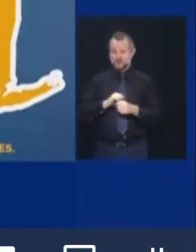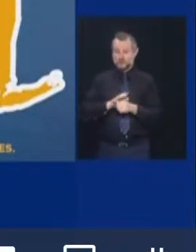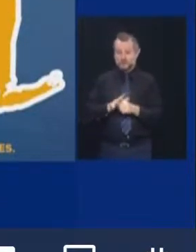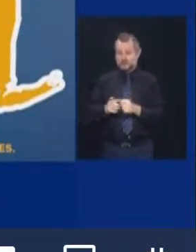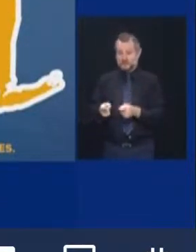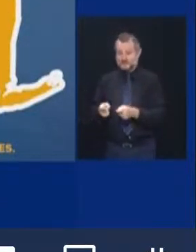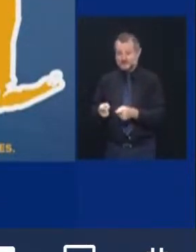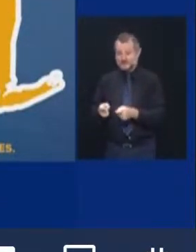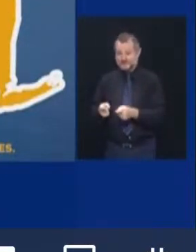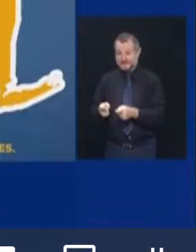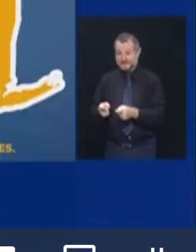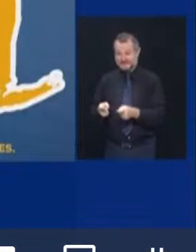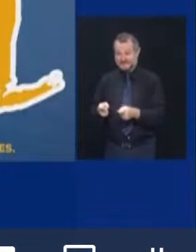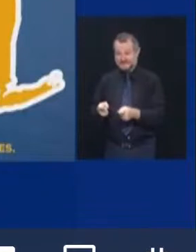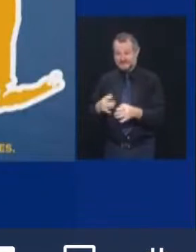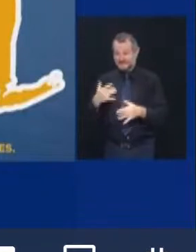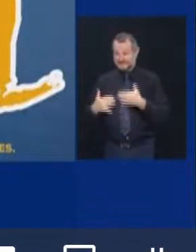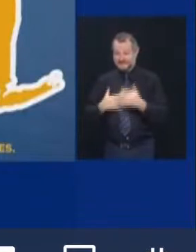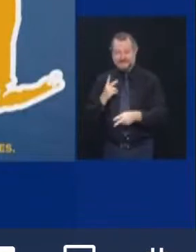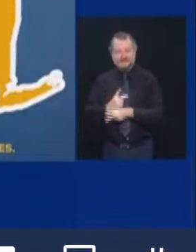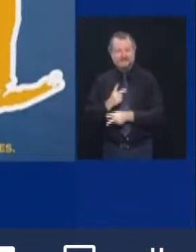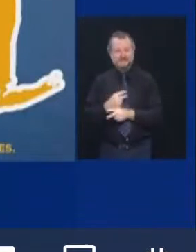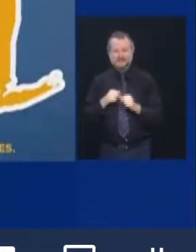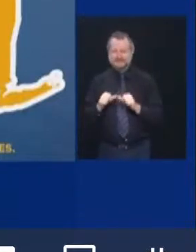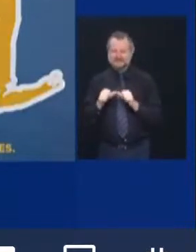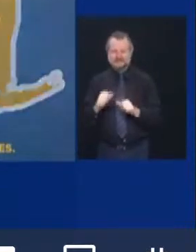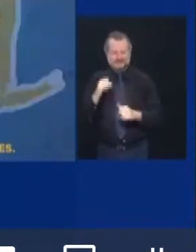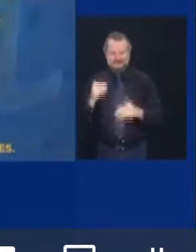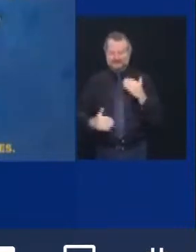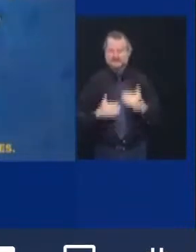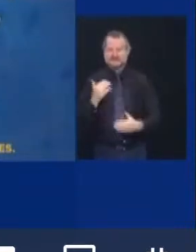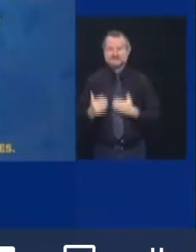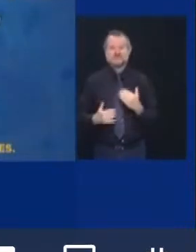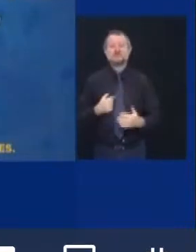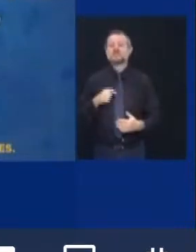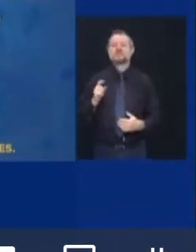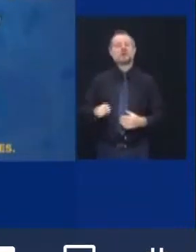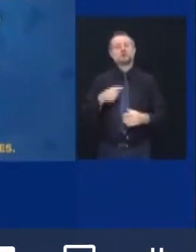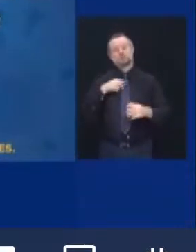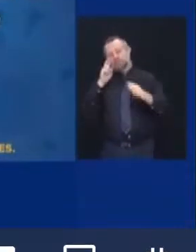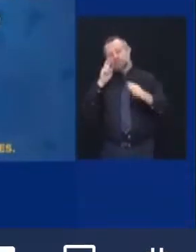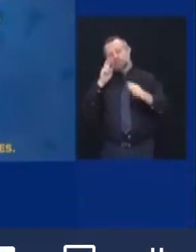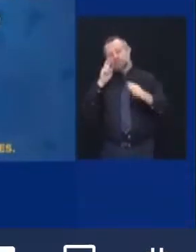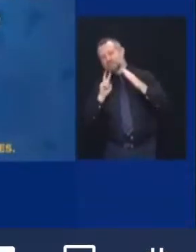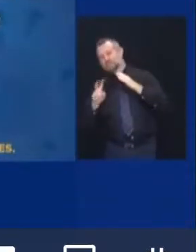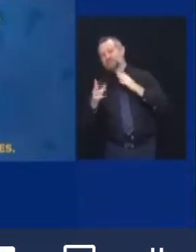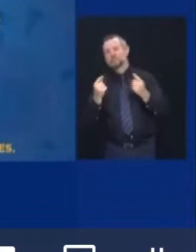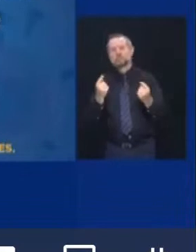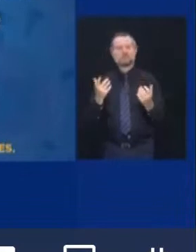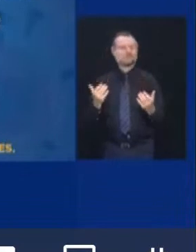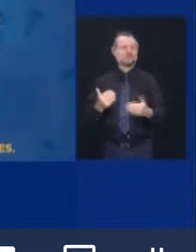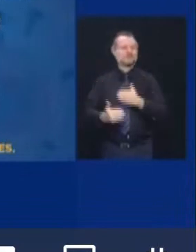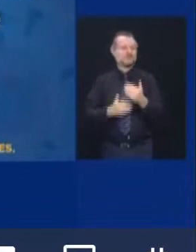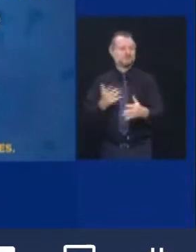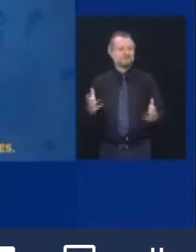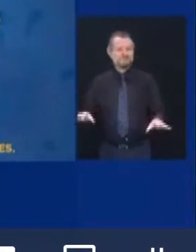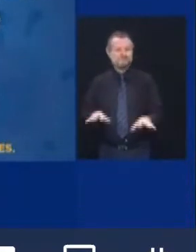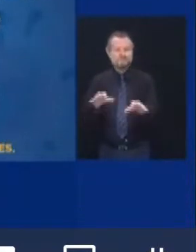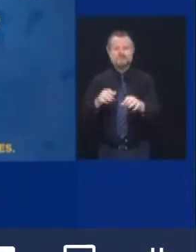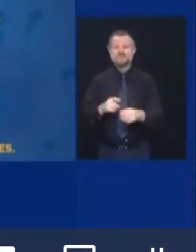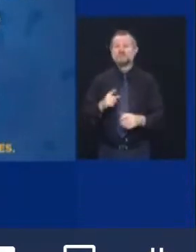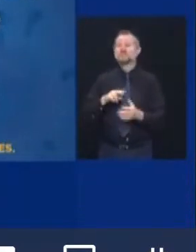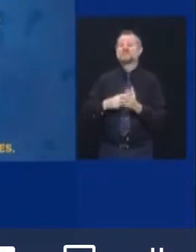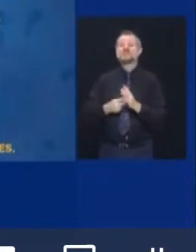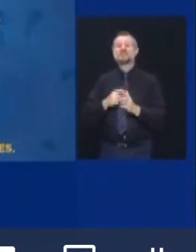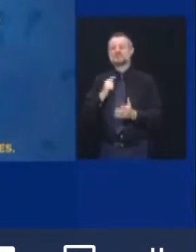It's not checkers, we're playing chess with this virus. Look ahead and stay ahead. The fall, you're going to see an increased viral transmission